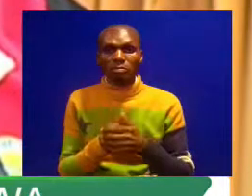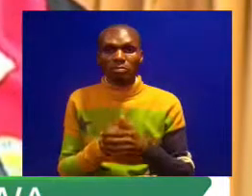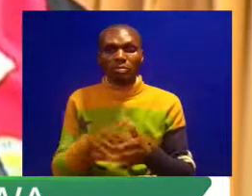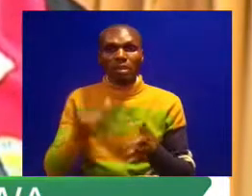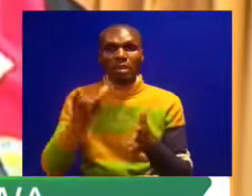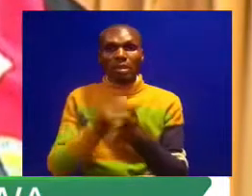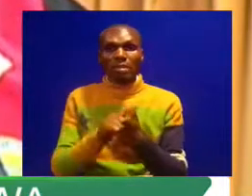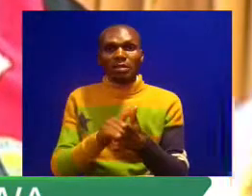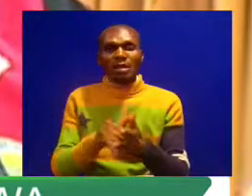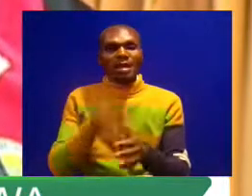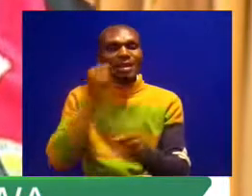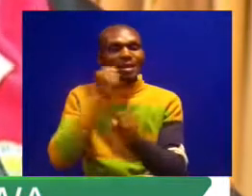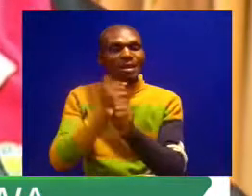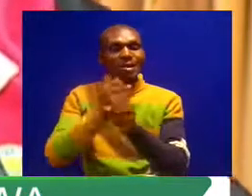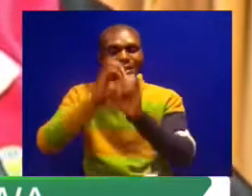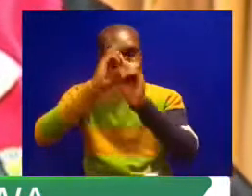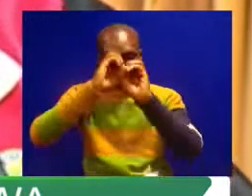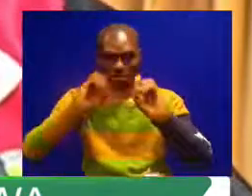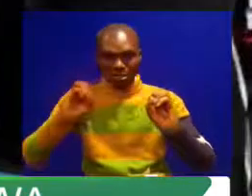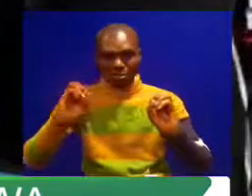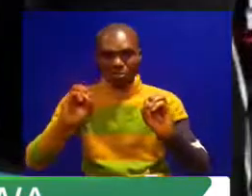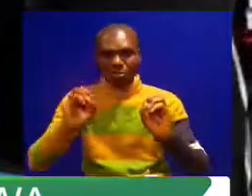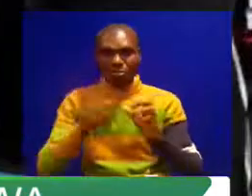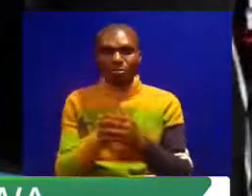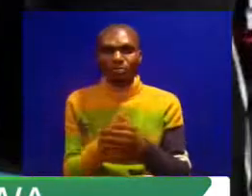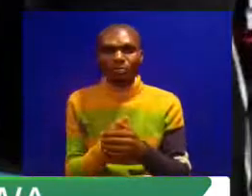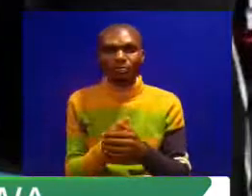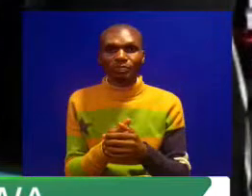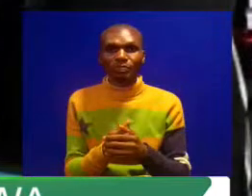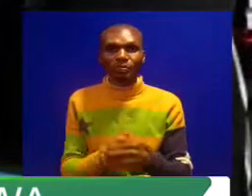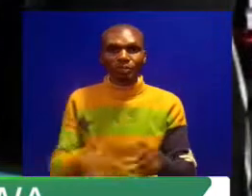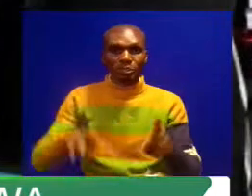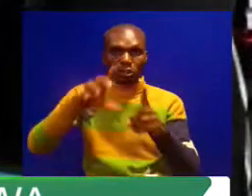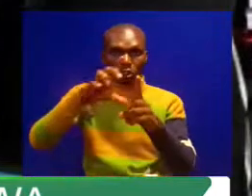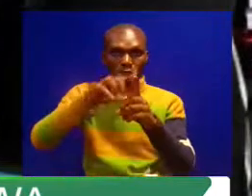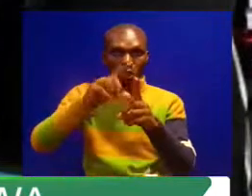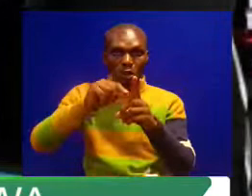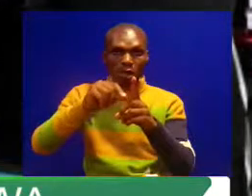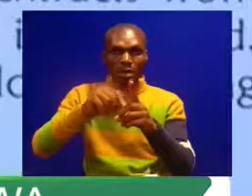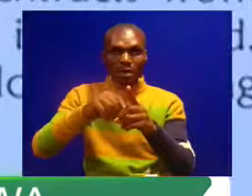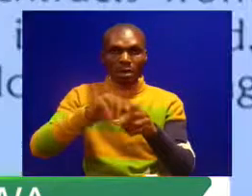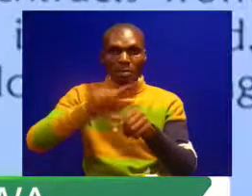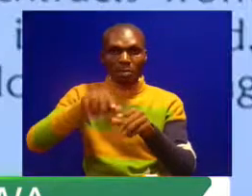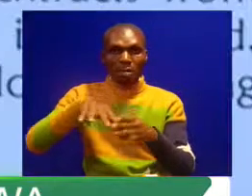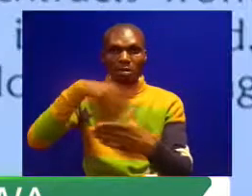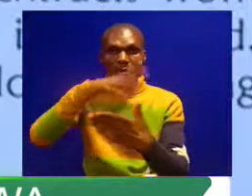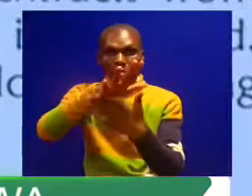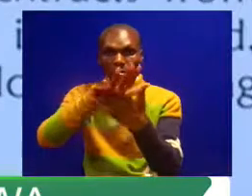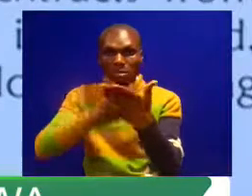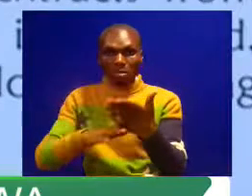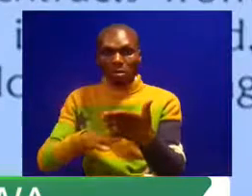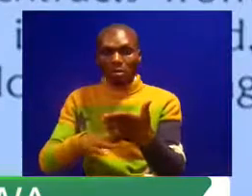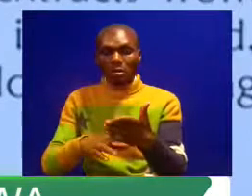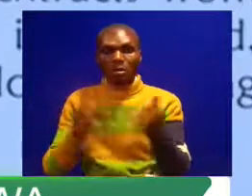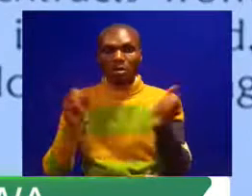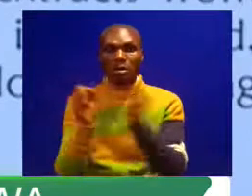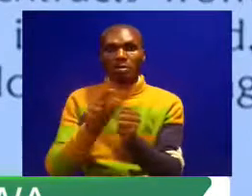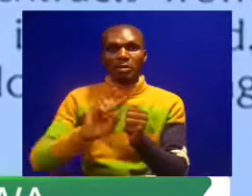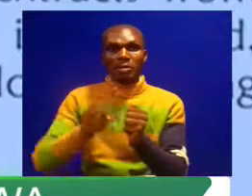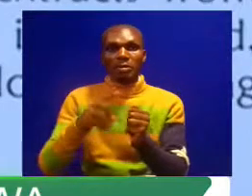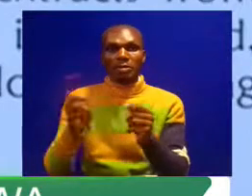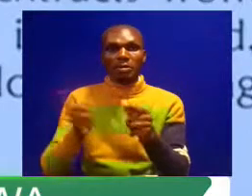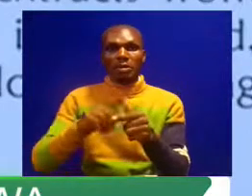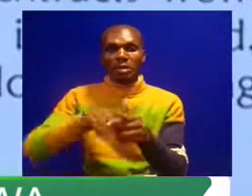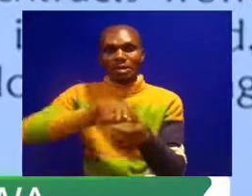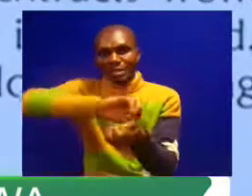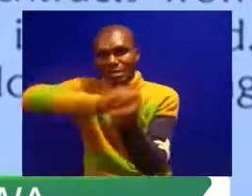yielded nothing of probative value. Engana igoro yogo chererwa wechi form chetane tichiriwi komina emo na